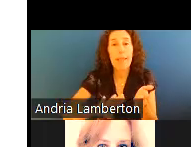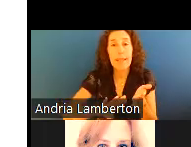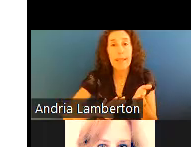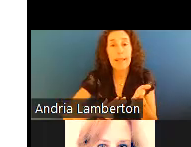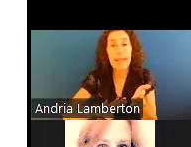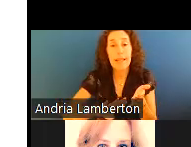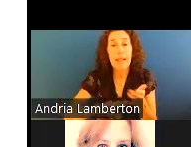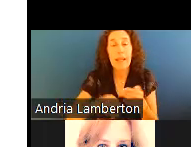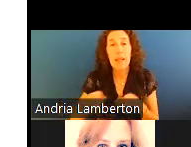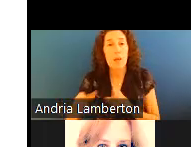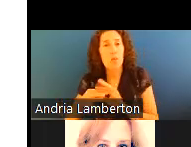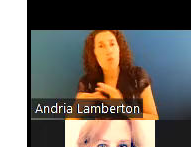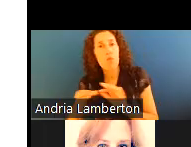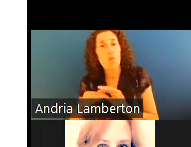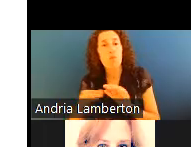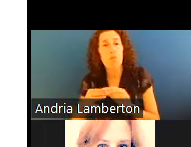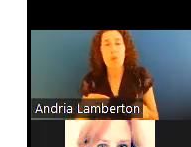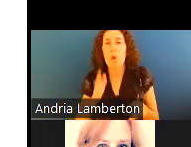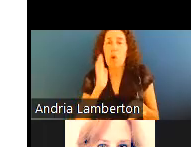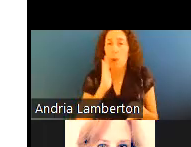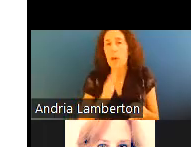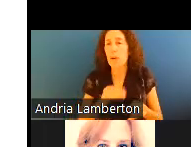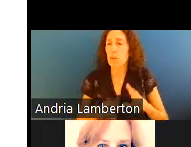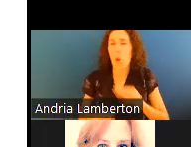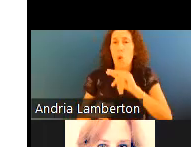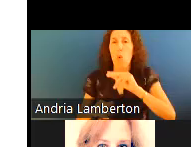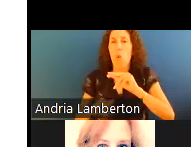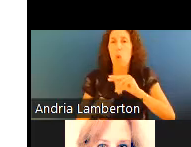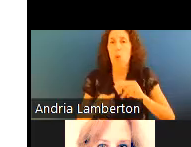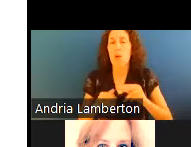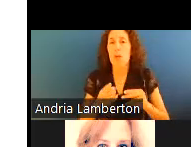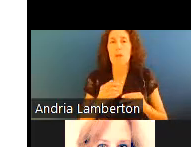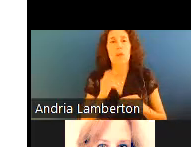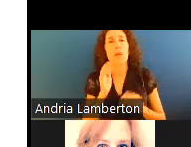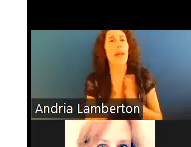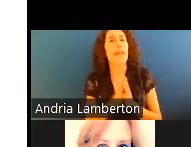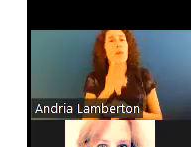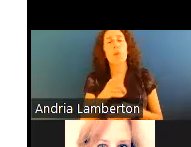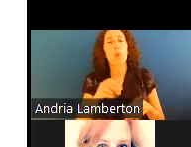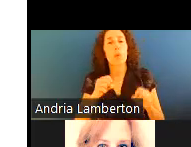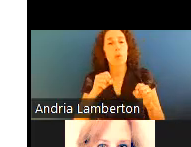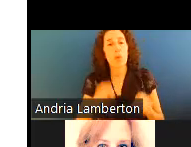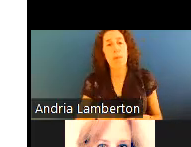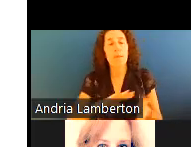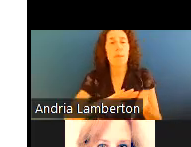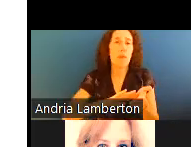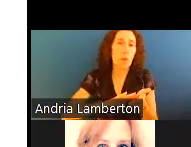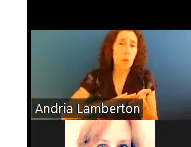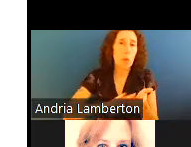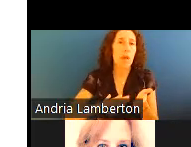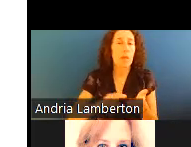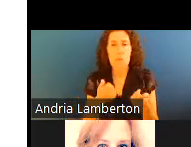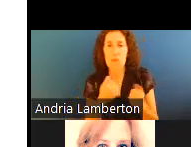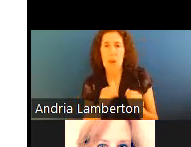way legally insufficient. If you have a survivor who wants to watch the case, it is very